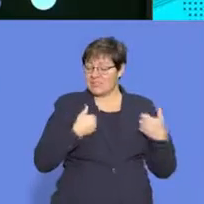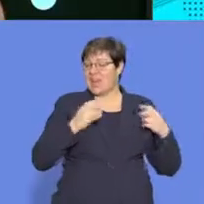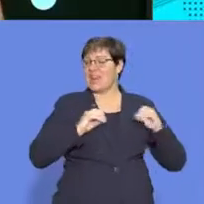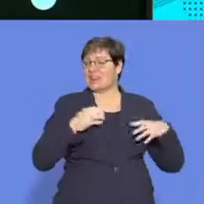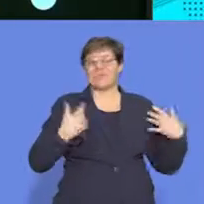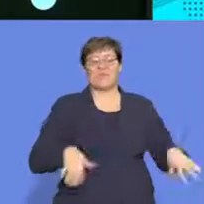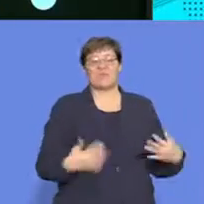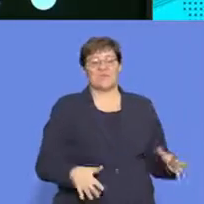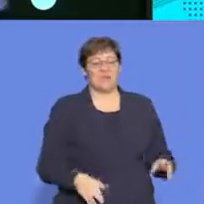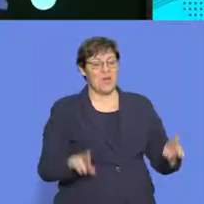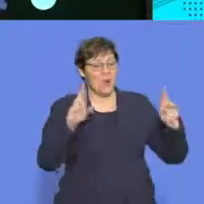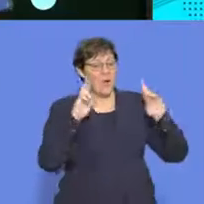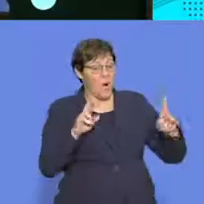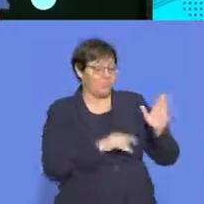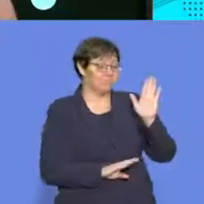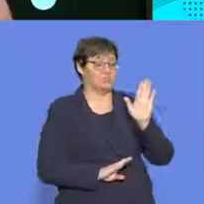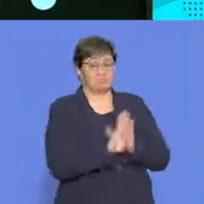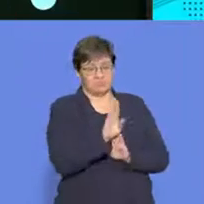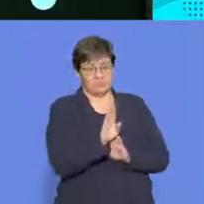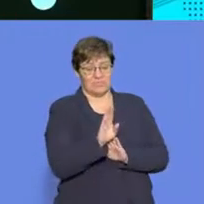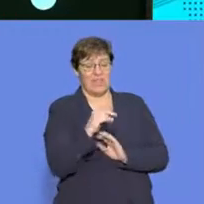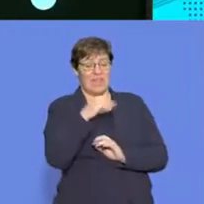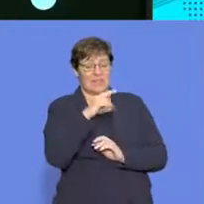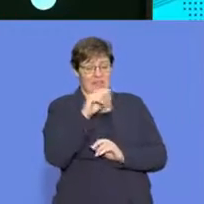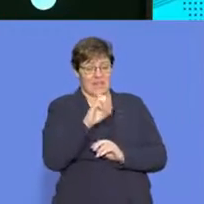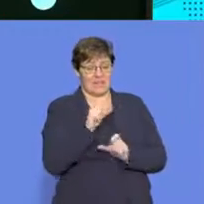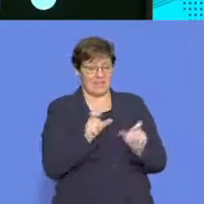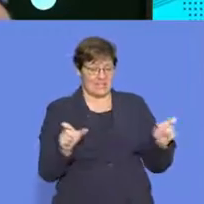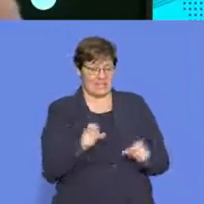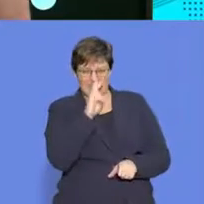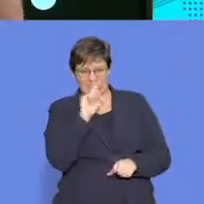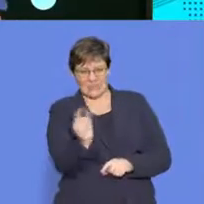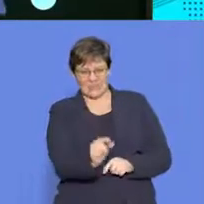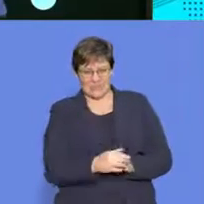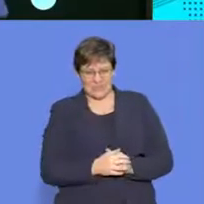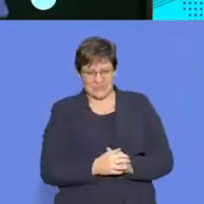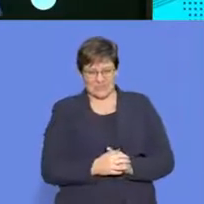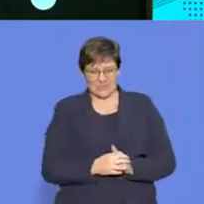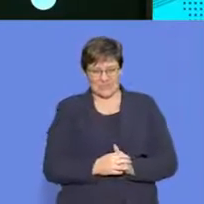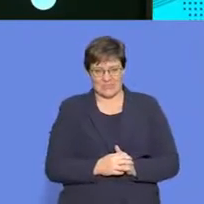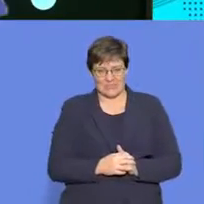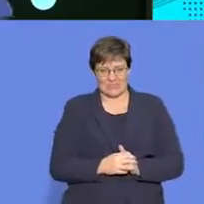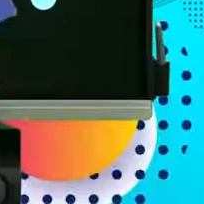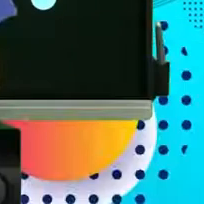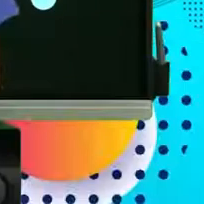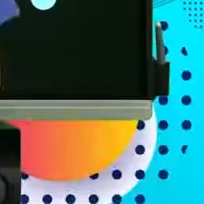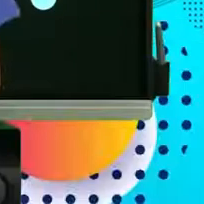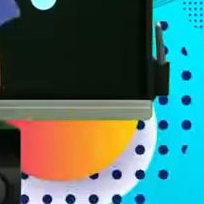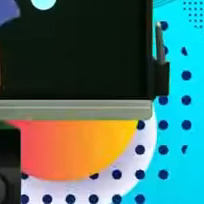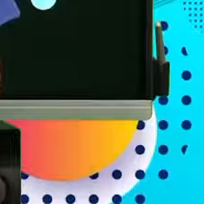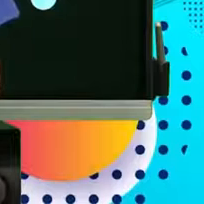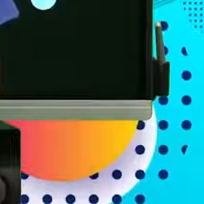me. I have really enjoyed this lesson, and I hope you excel at galvanic cells. We'll see you again soon.